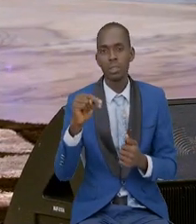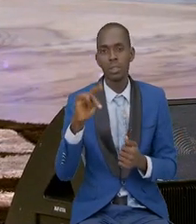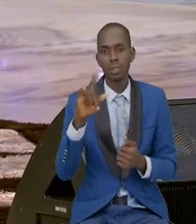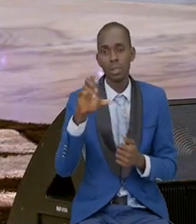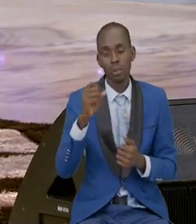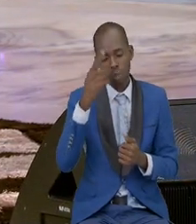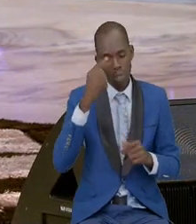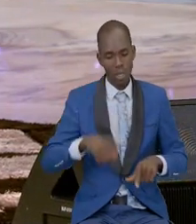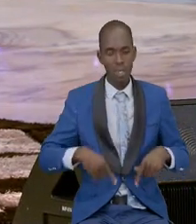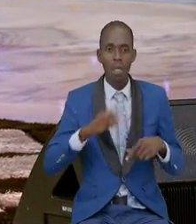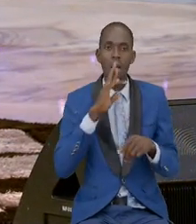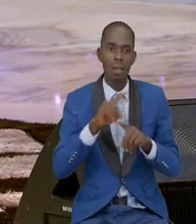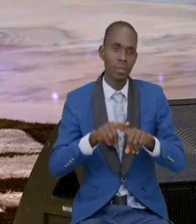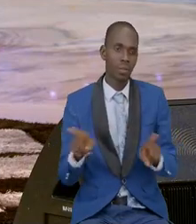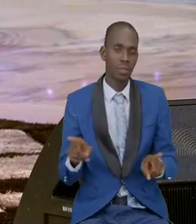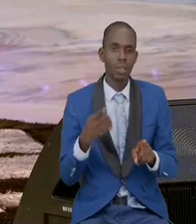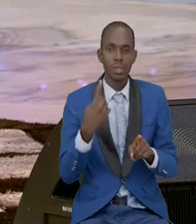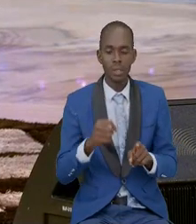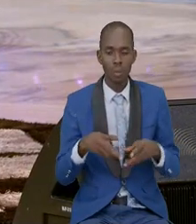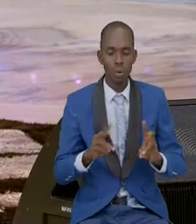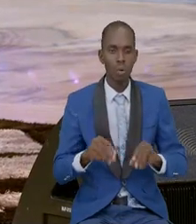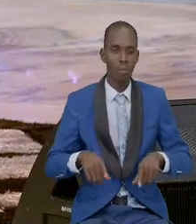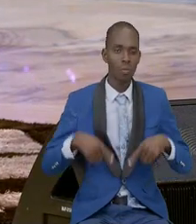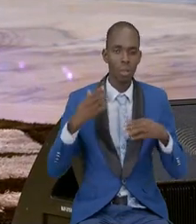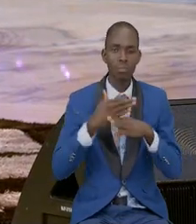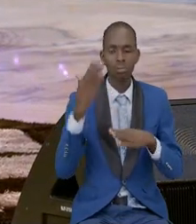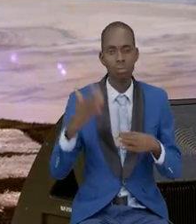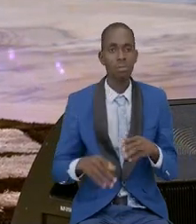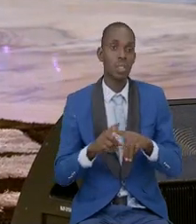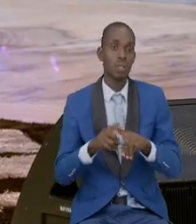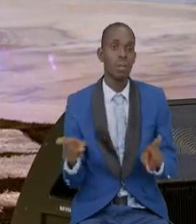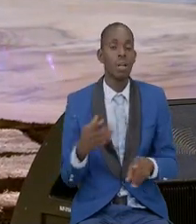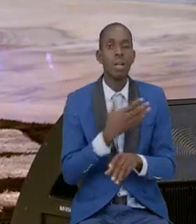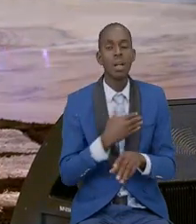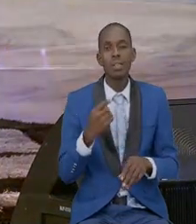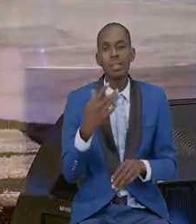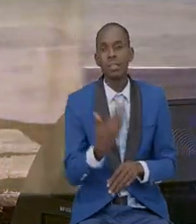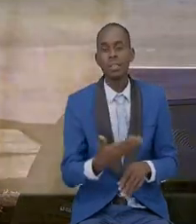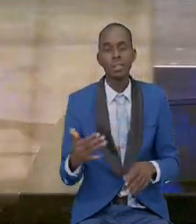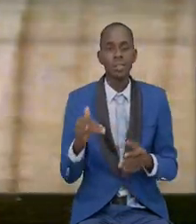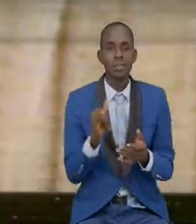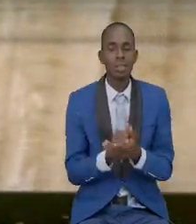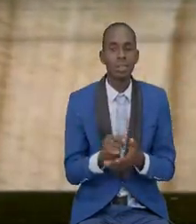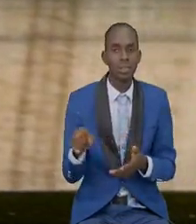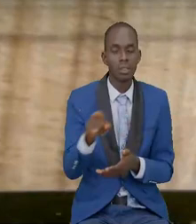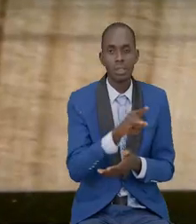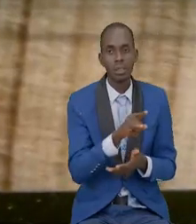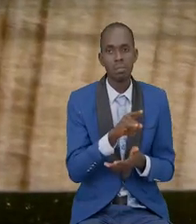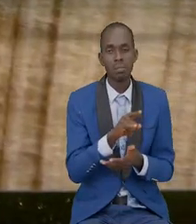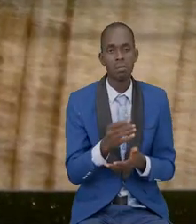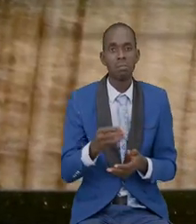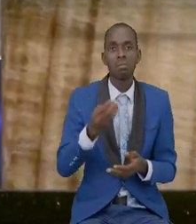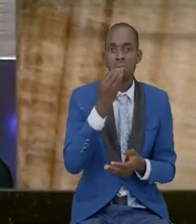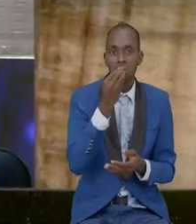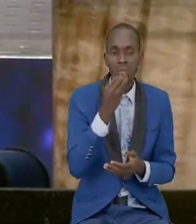Their pattern of life, totally different. And the things they ate, and the things they